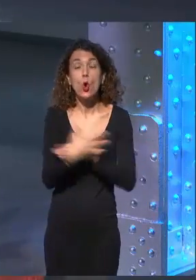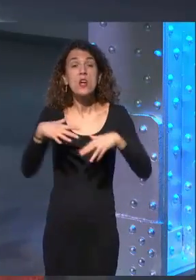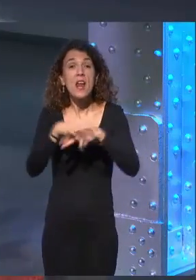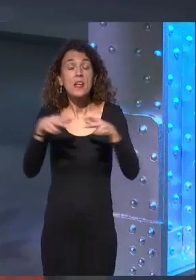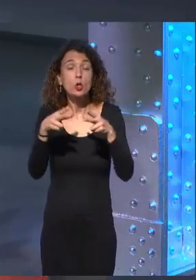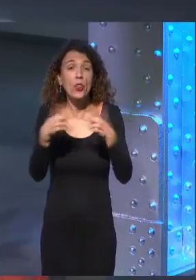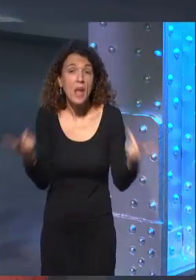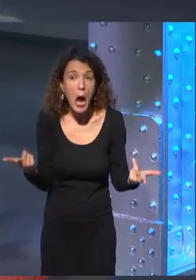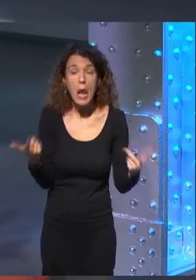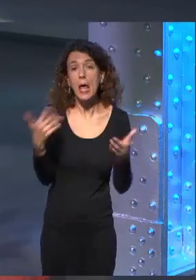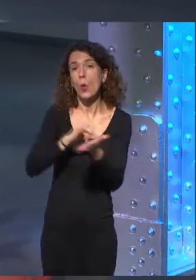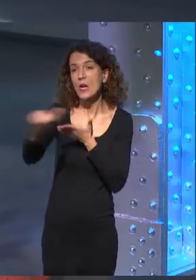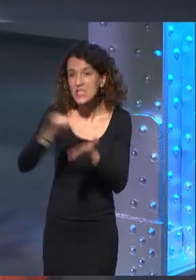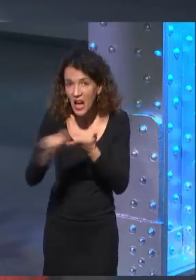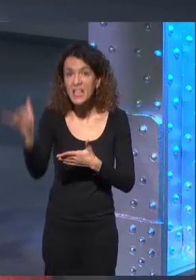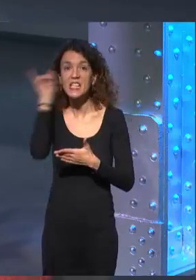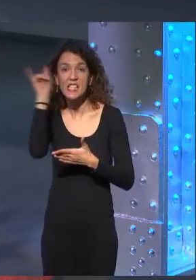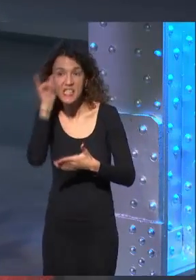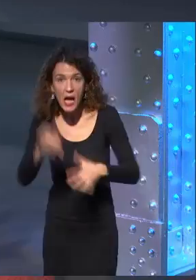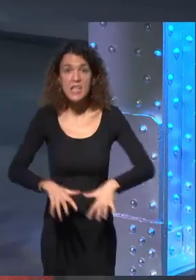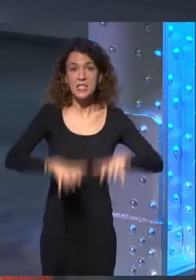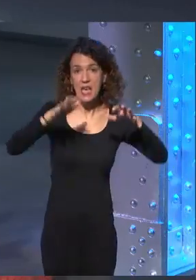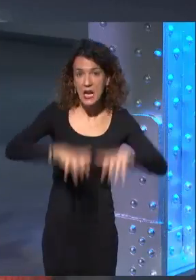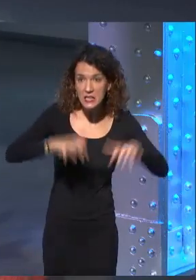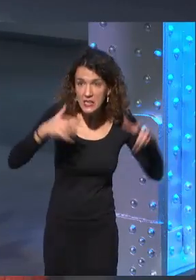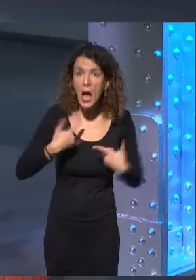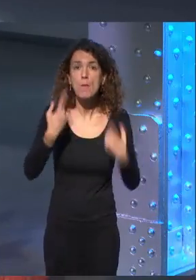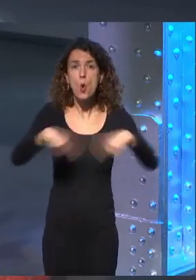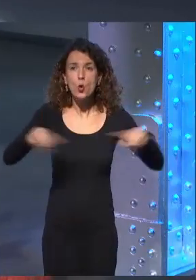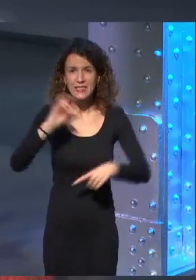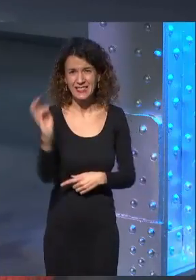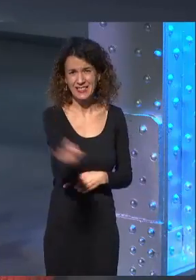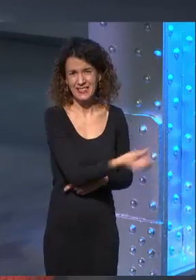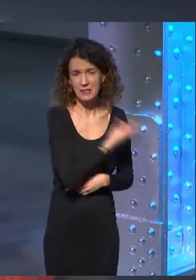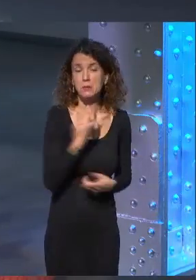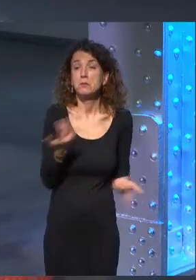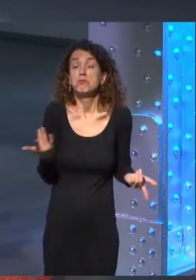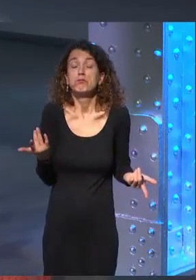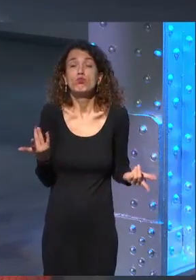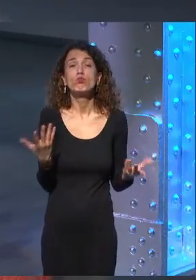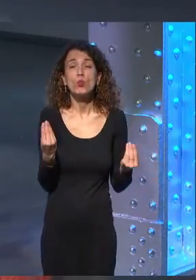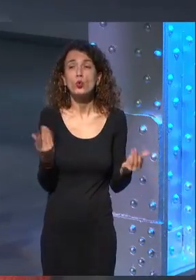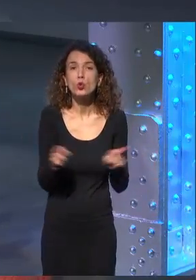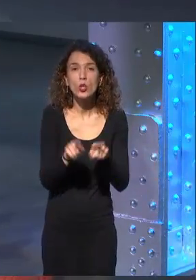lawyer. Okay, in terms of social media, WhatsApp, Instagram, Snapchat, and, well, I